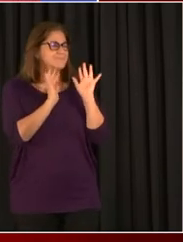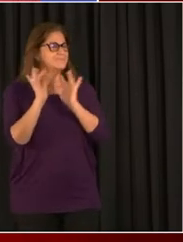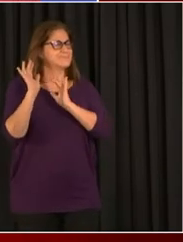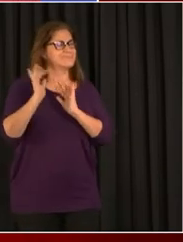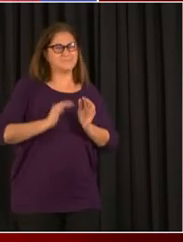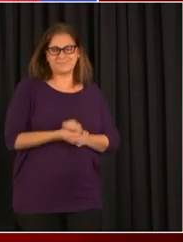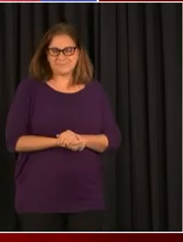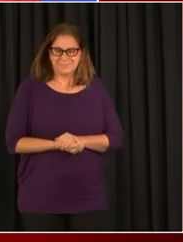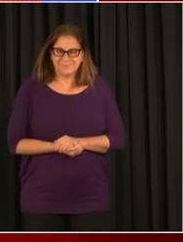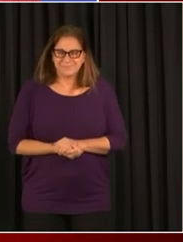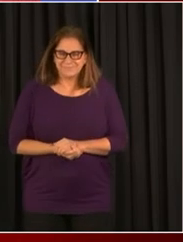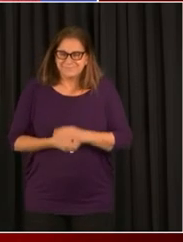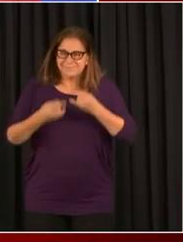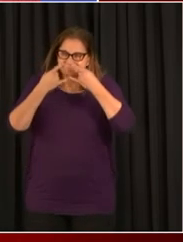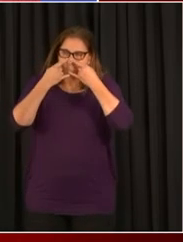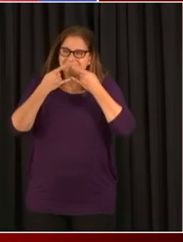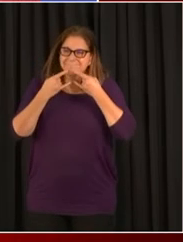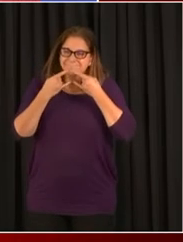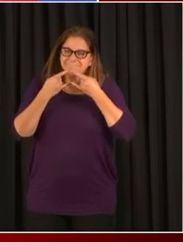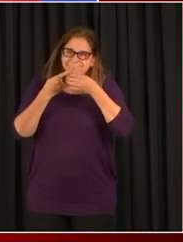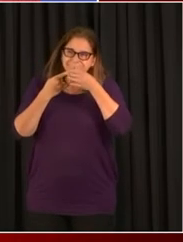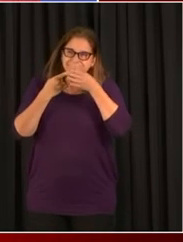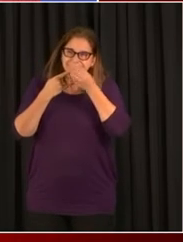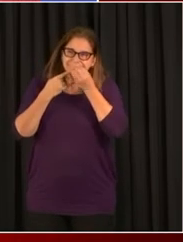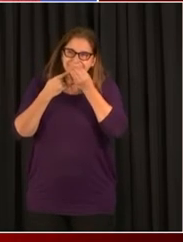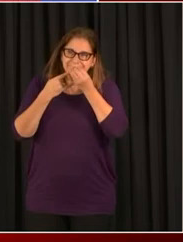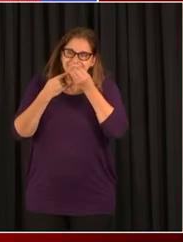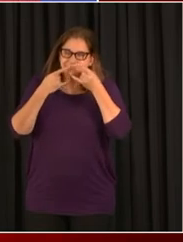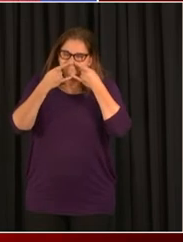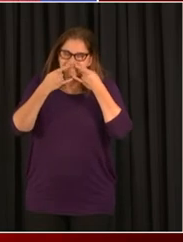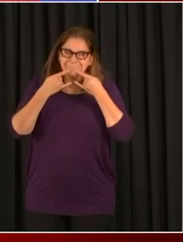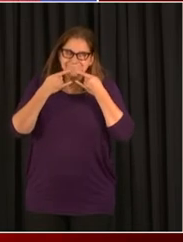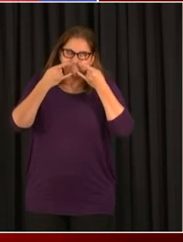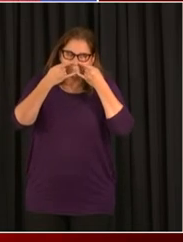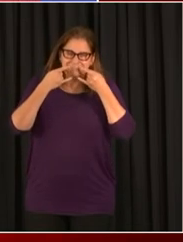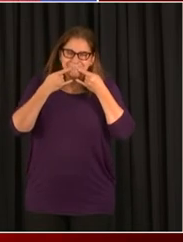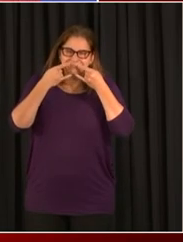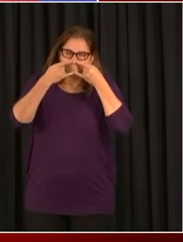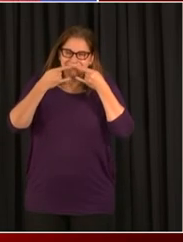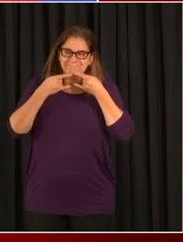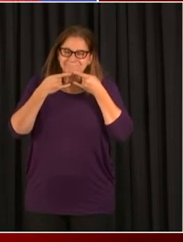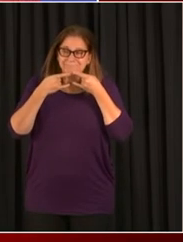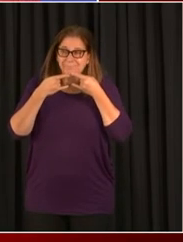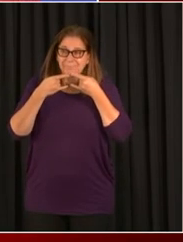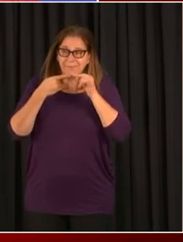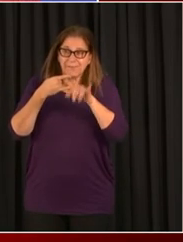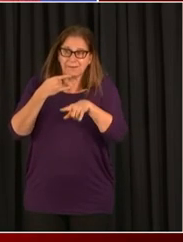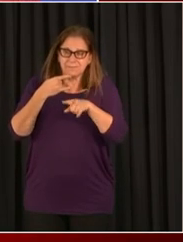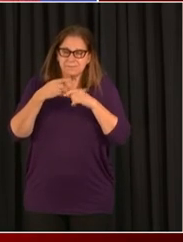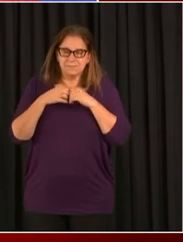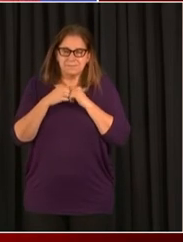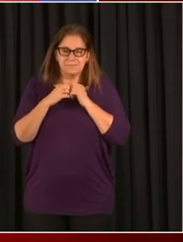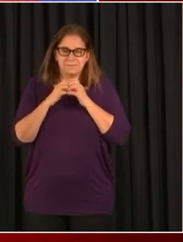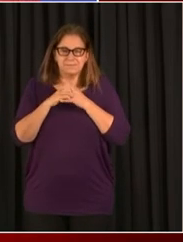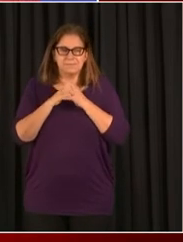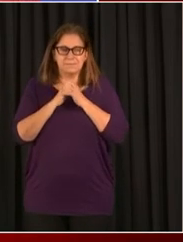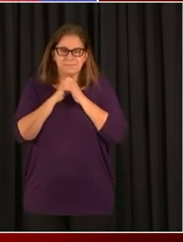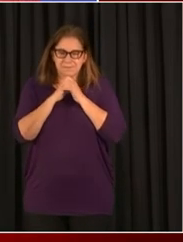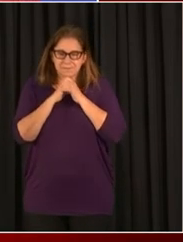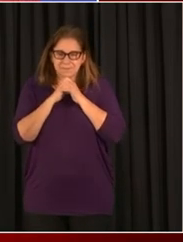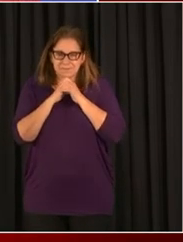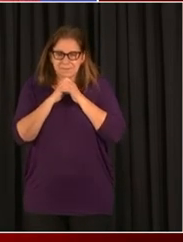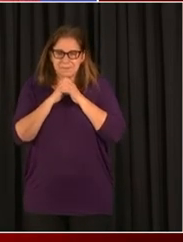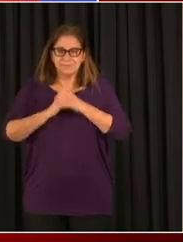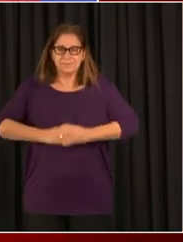down. So I personally am concerned about that. And we know that there's kind of a lot of